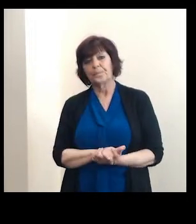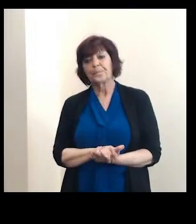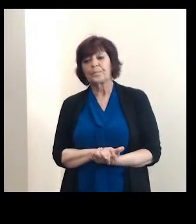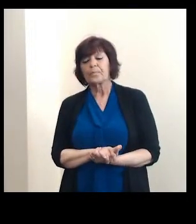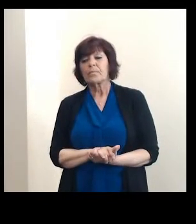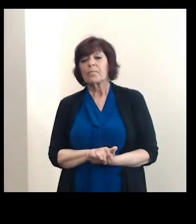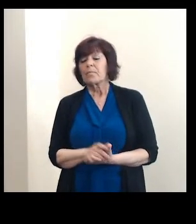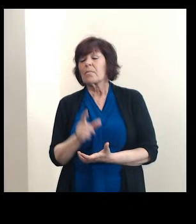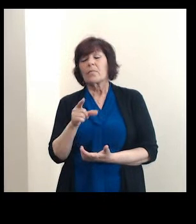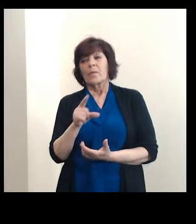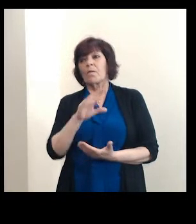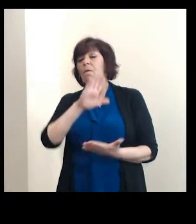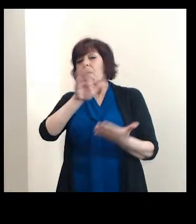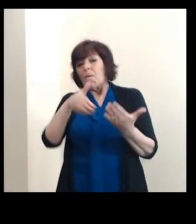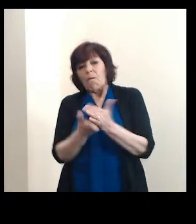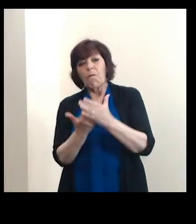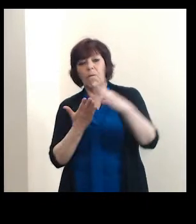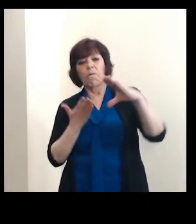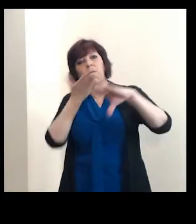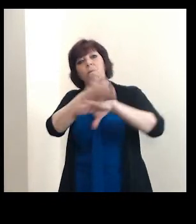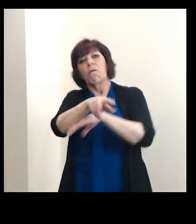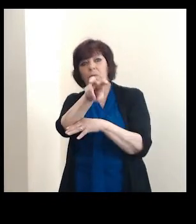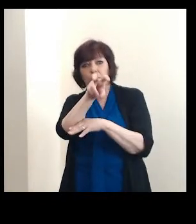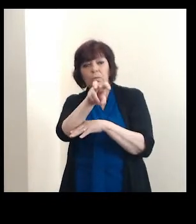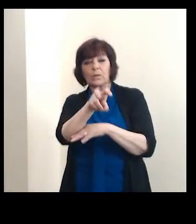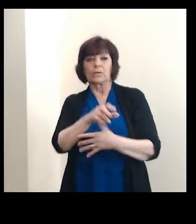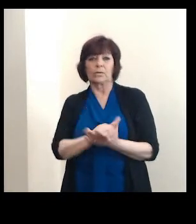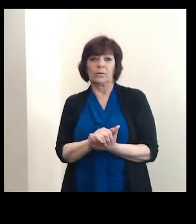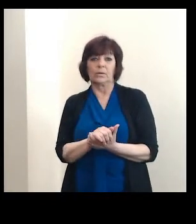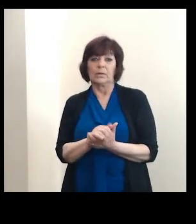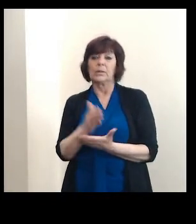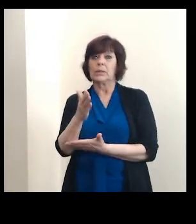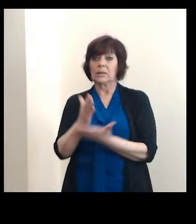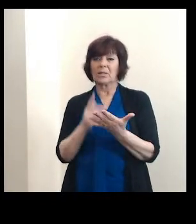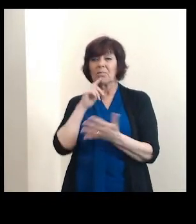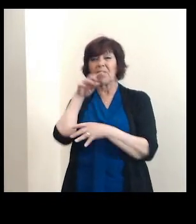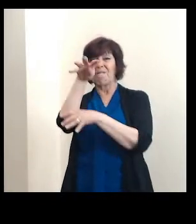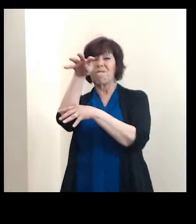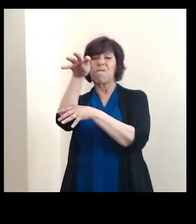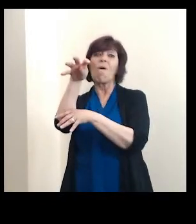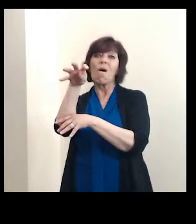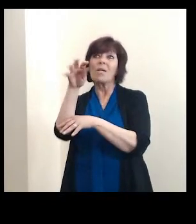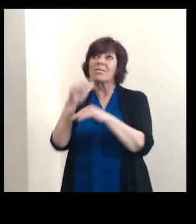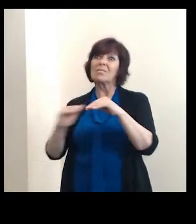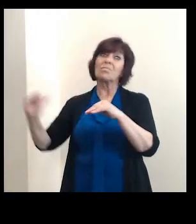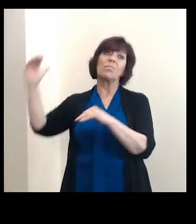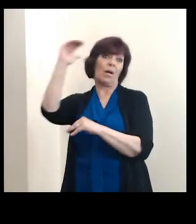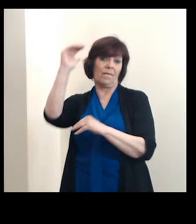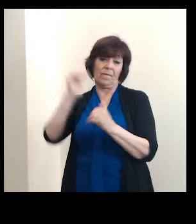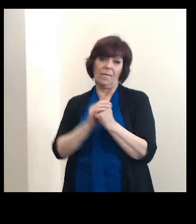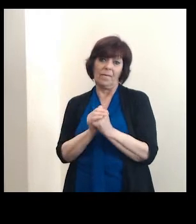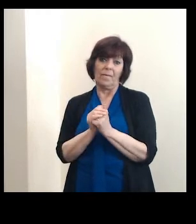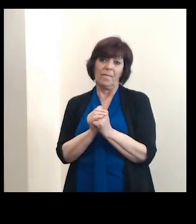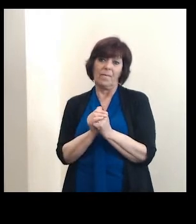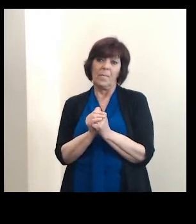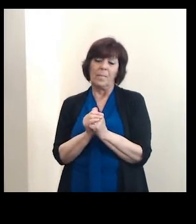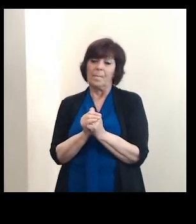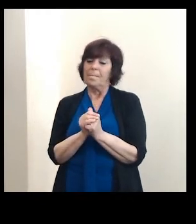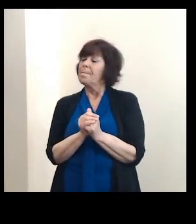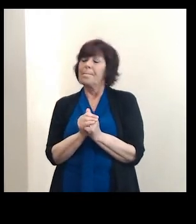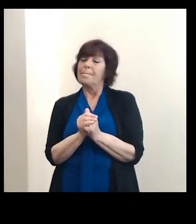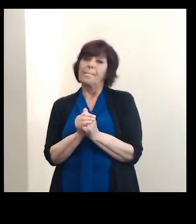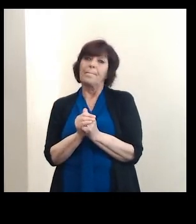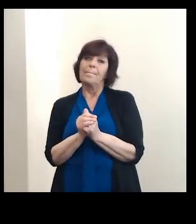They're all over 200, as we noted, and some of them are in the 400 and above category. So